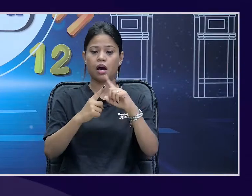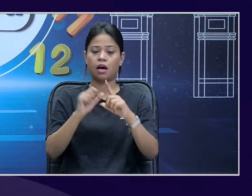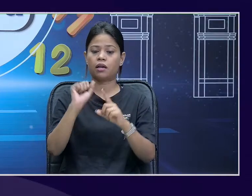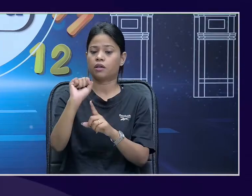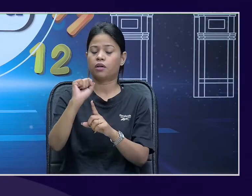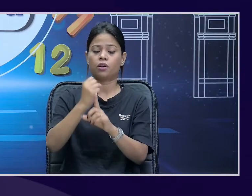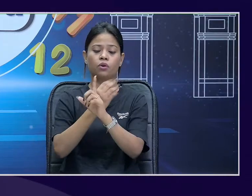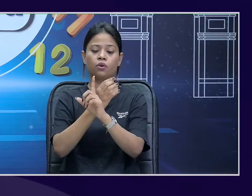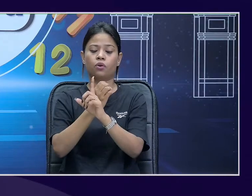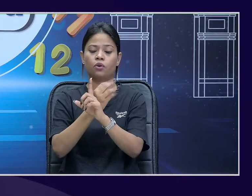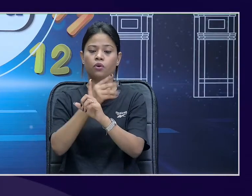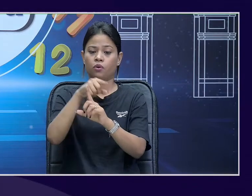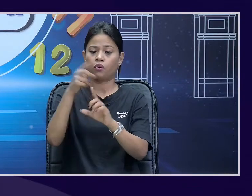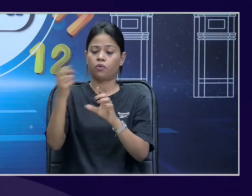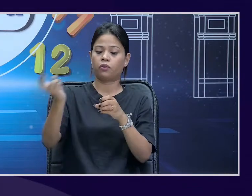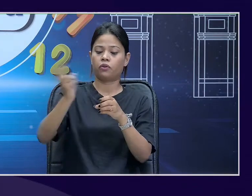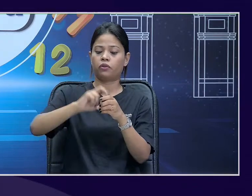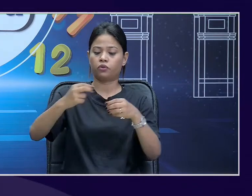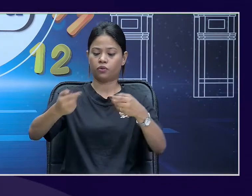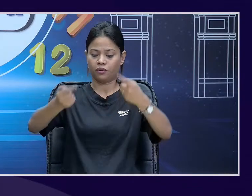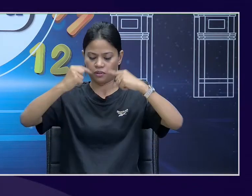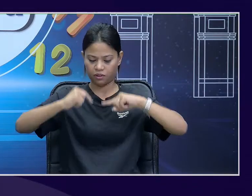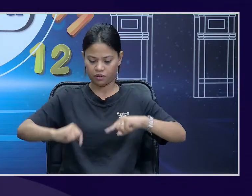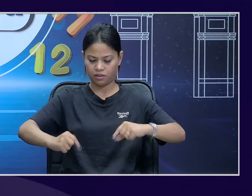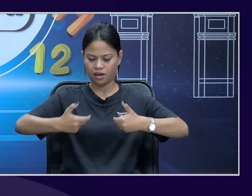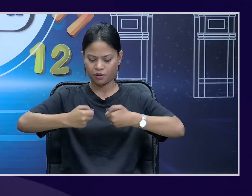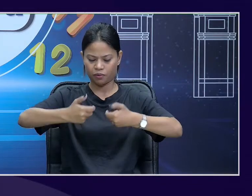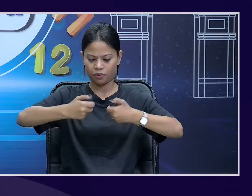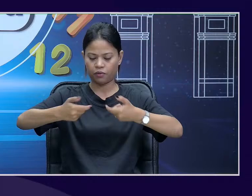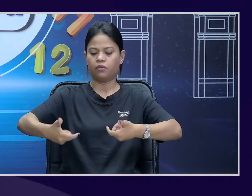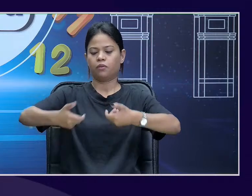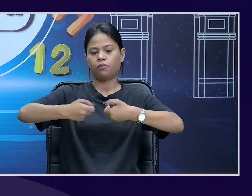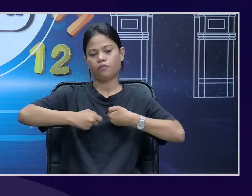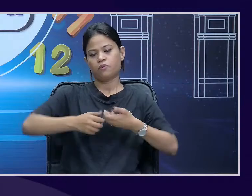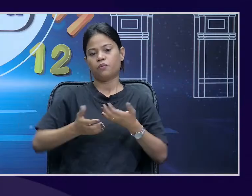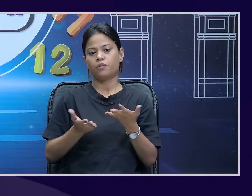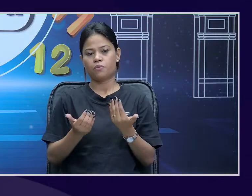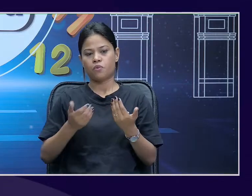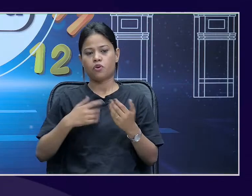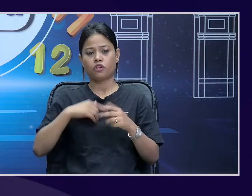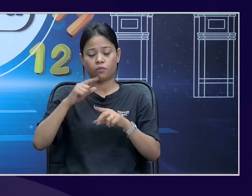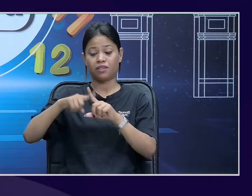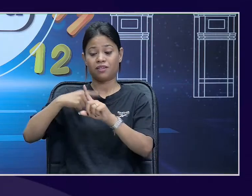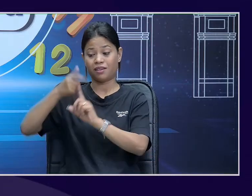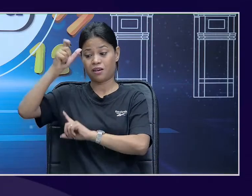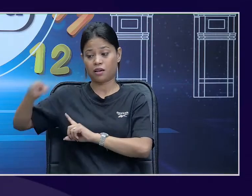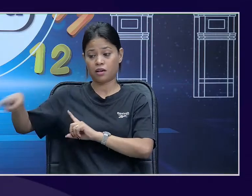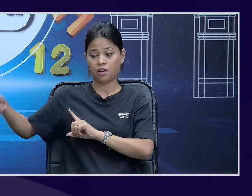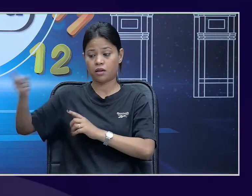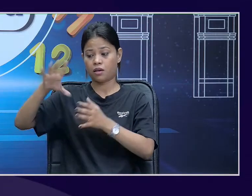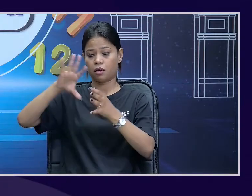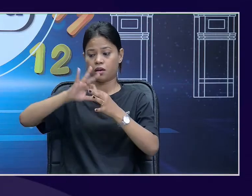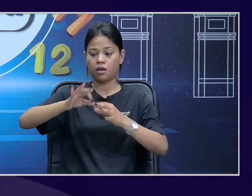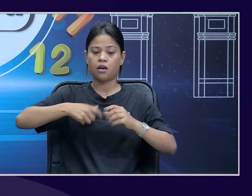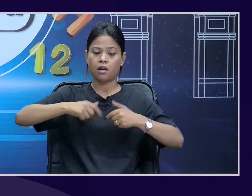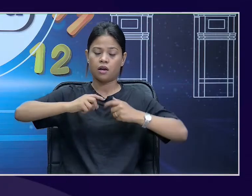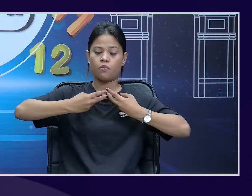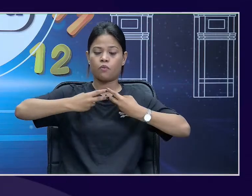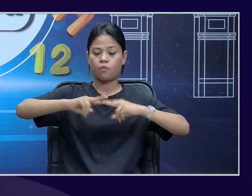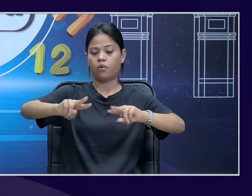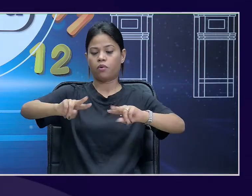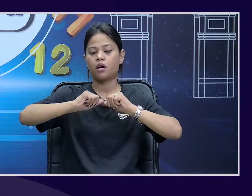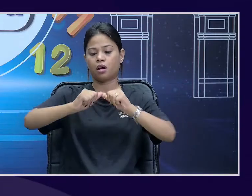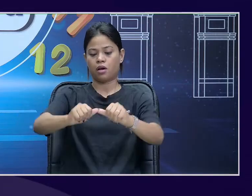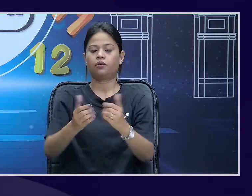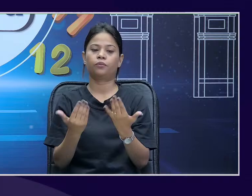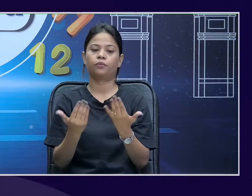chat box and drop your comment out there. Feel free to share your personal experience if you want to. And ma'am, can we be...